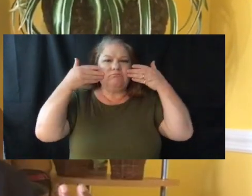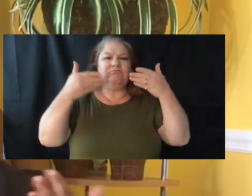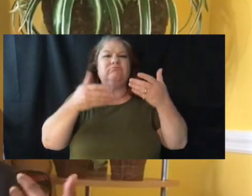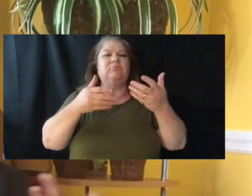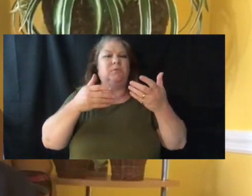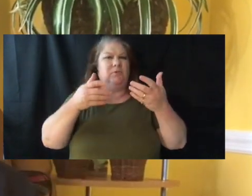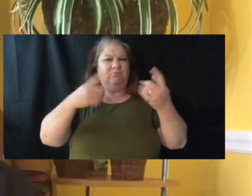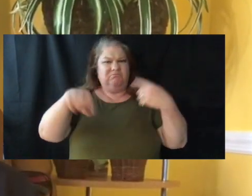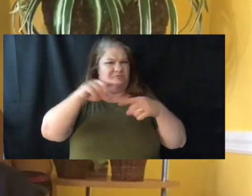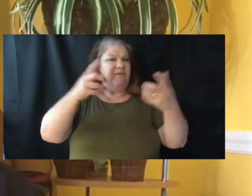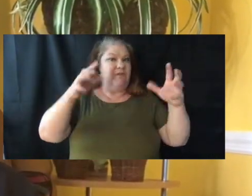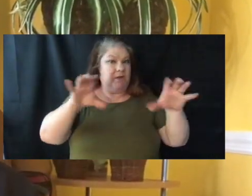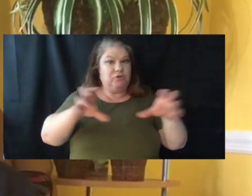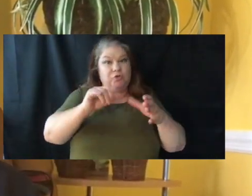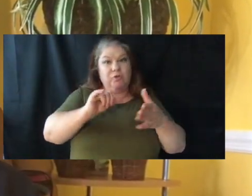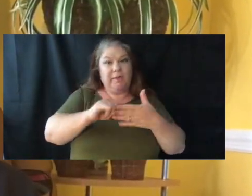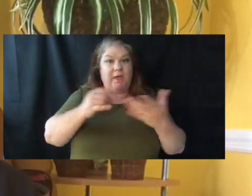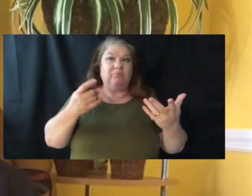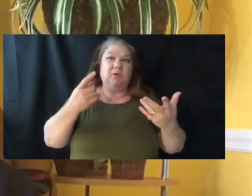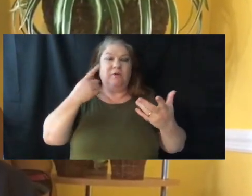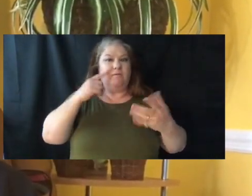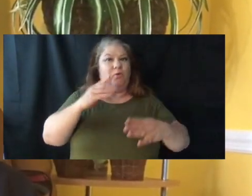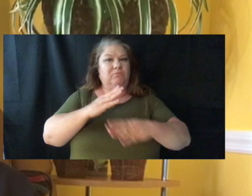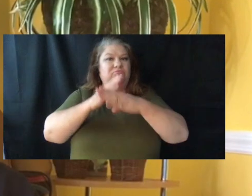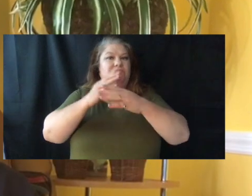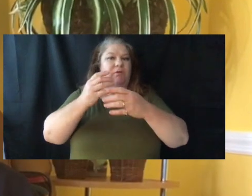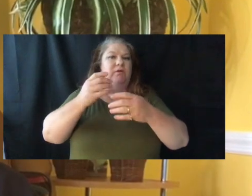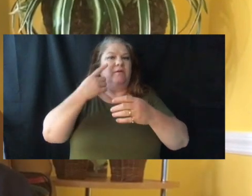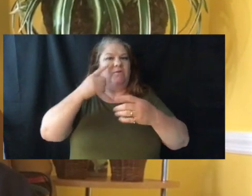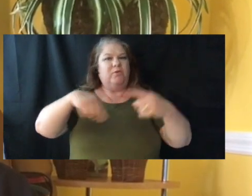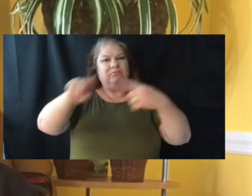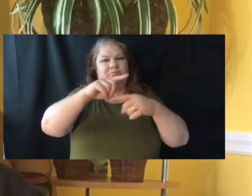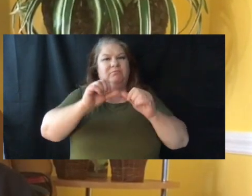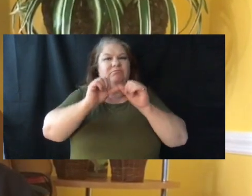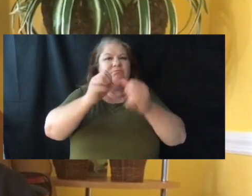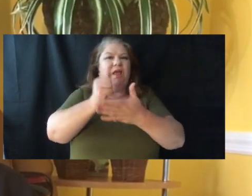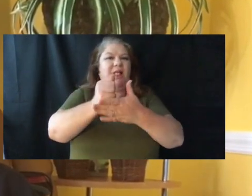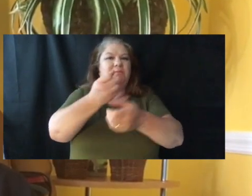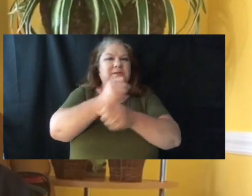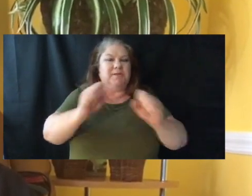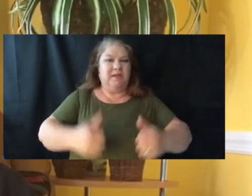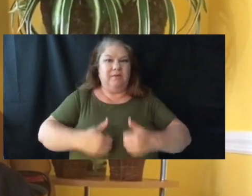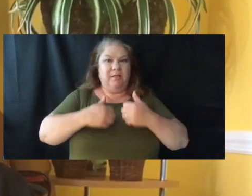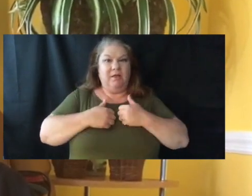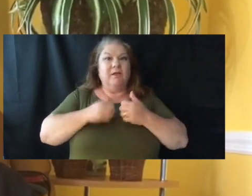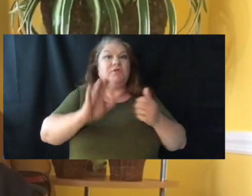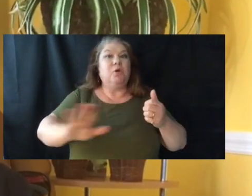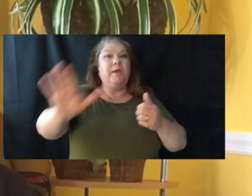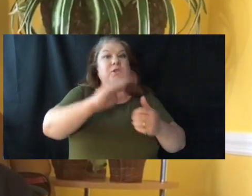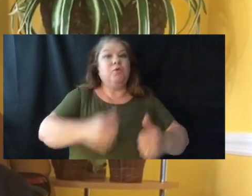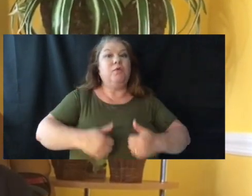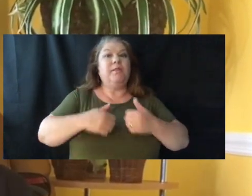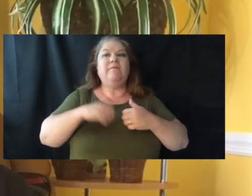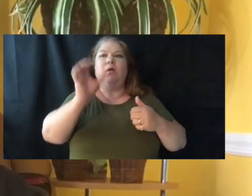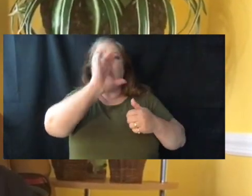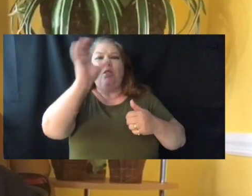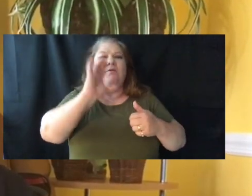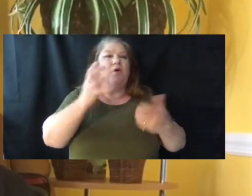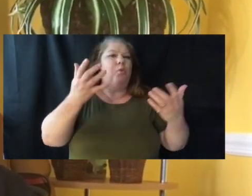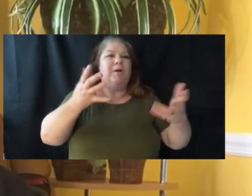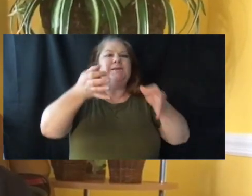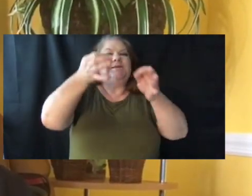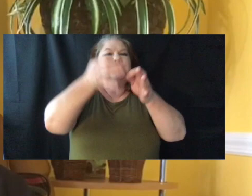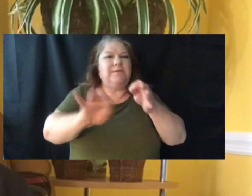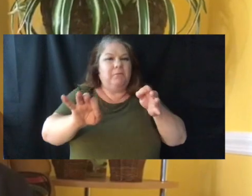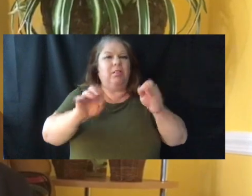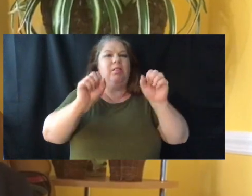mouths, which we have all done, have actually saved lives. So therefore, in your life, please look for the simple things that